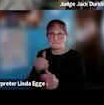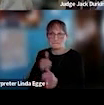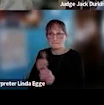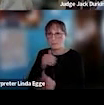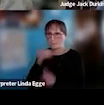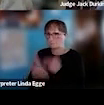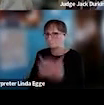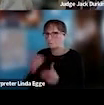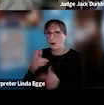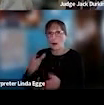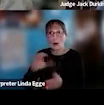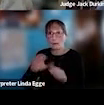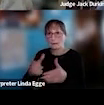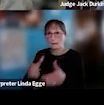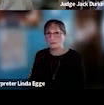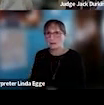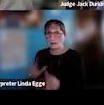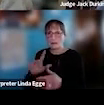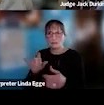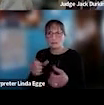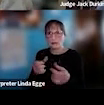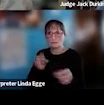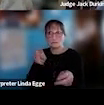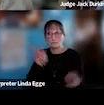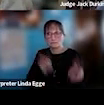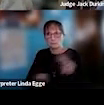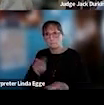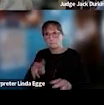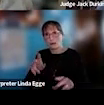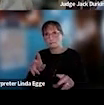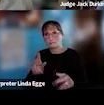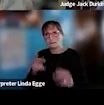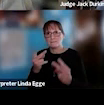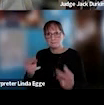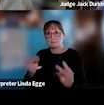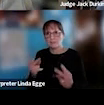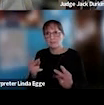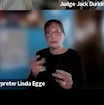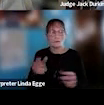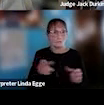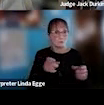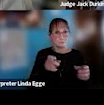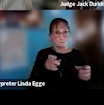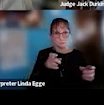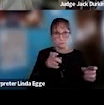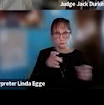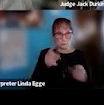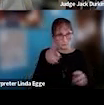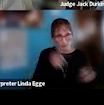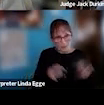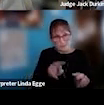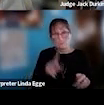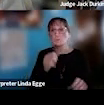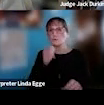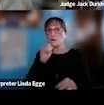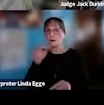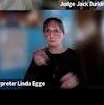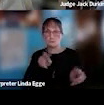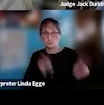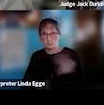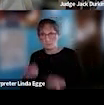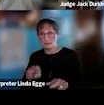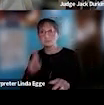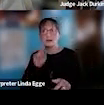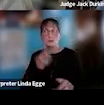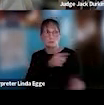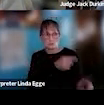they're supposed to take. They're getting supervised visitation, whereas they had nothing, or they've moved from supervised to unsupervised. Those are the places you can